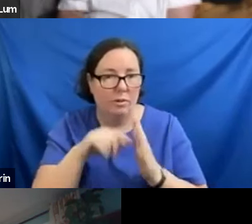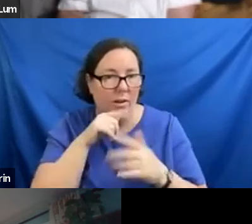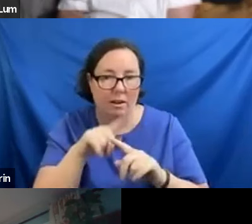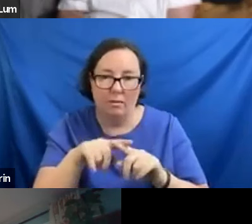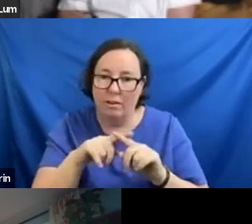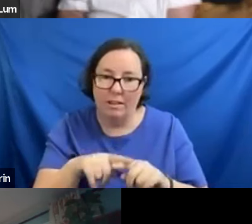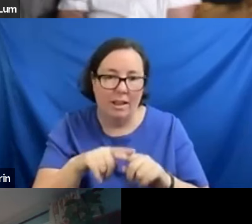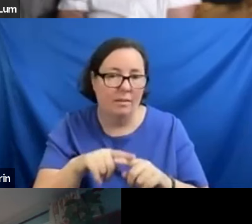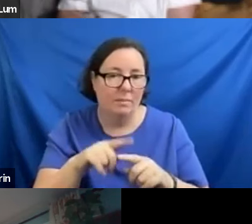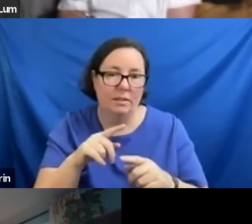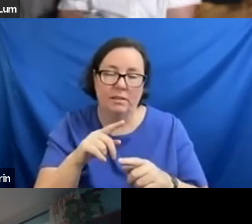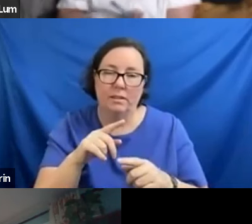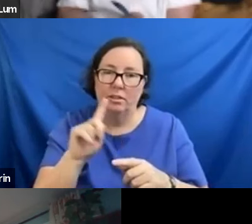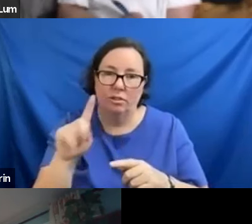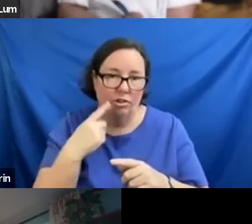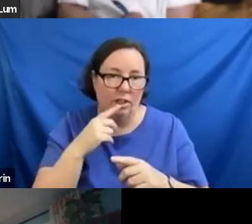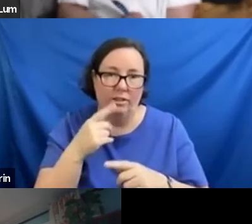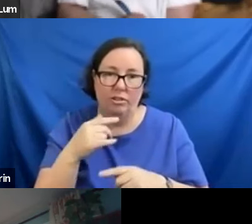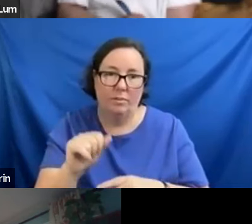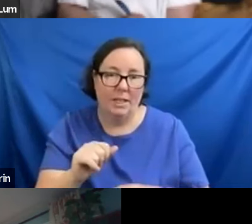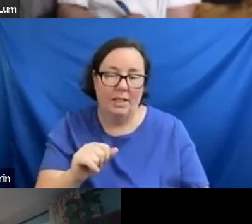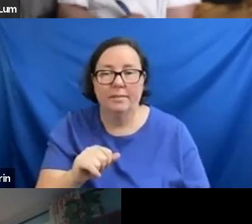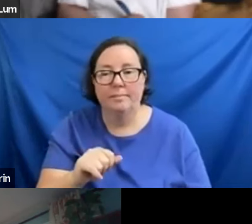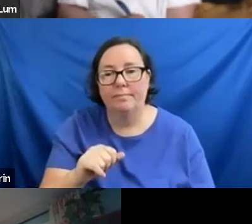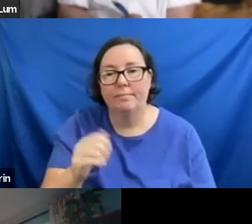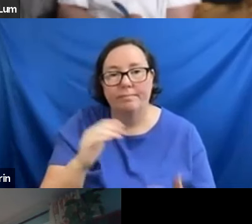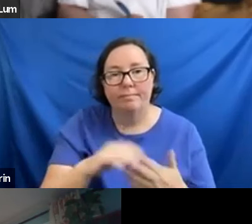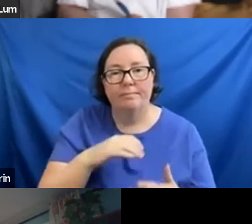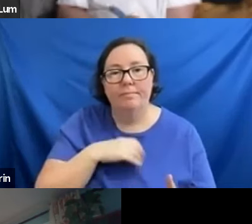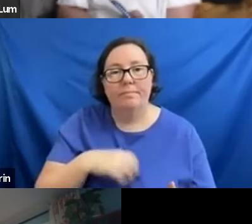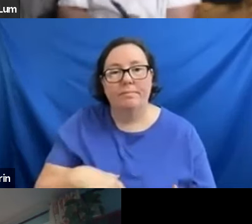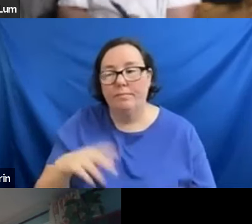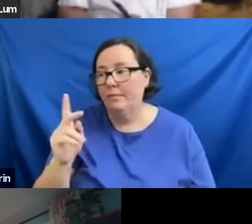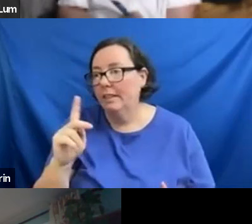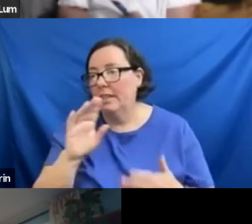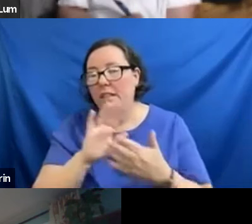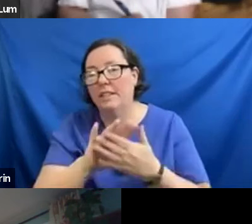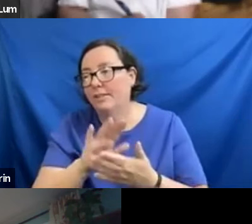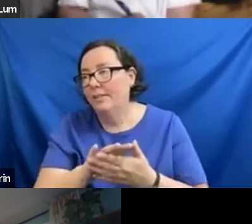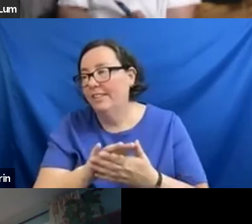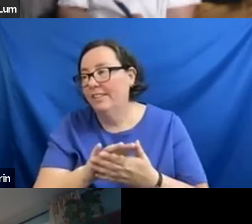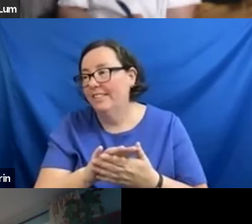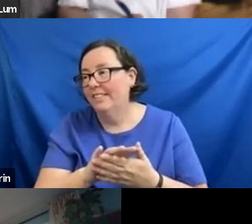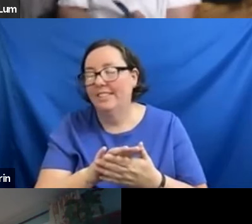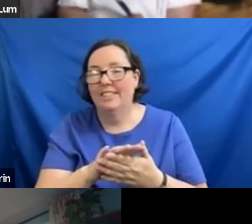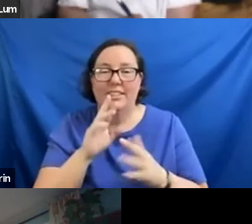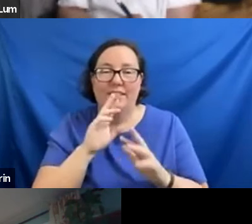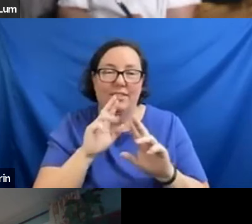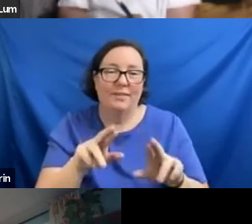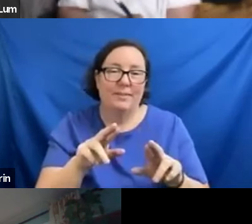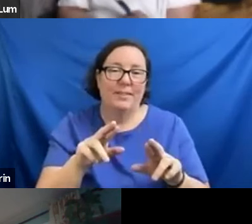you only use GPA. Again, the Harvard Kennedy School report